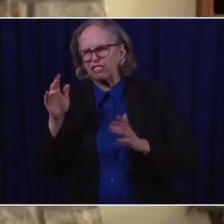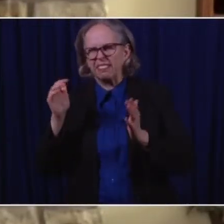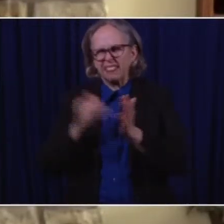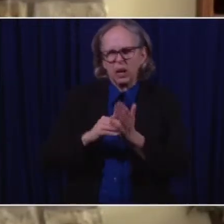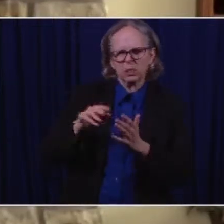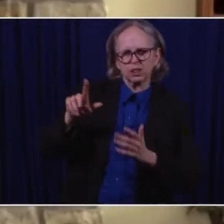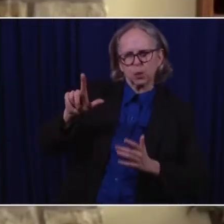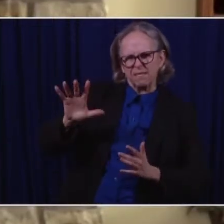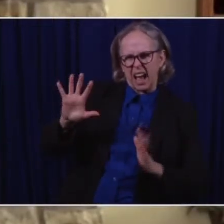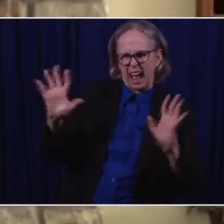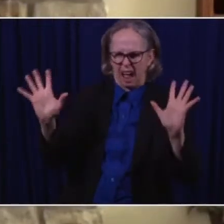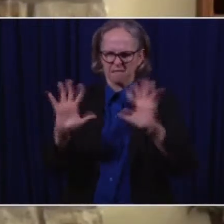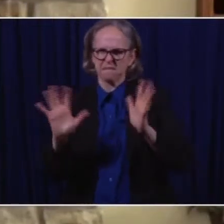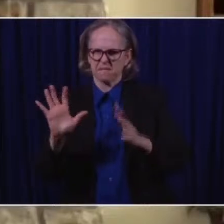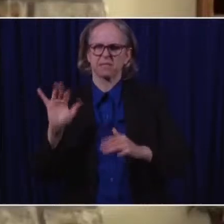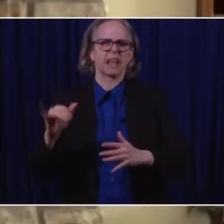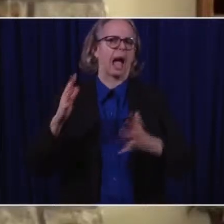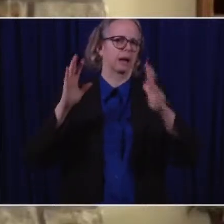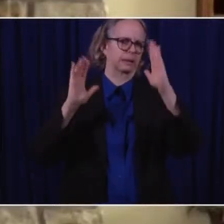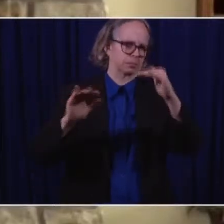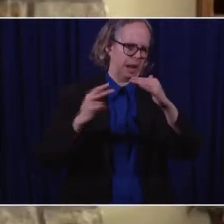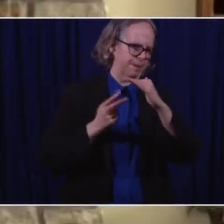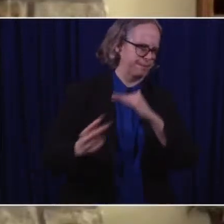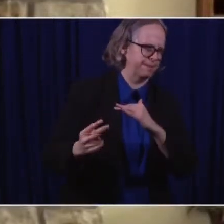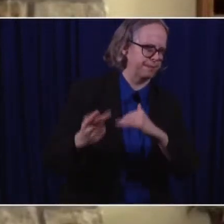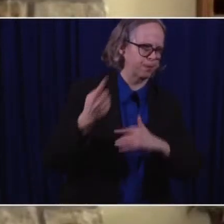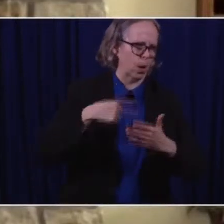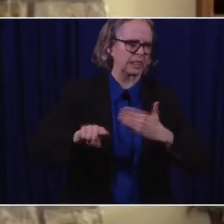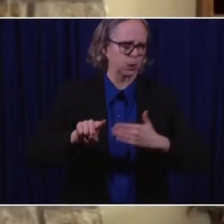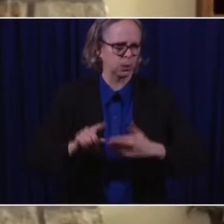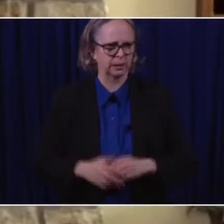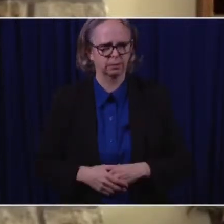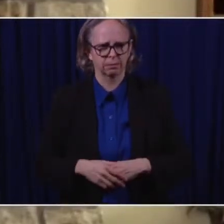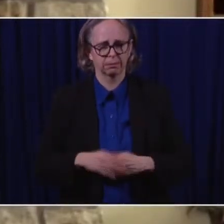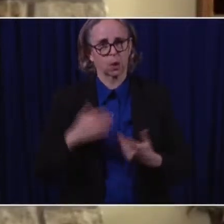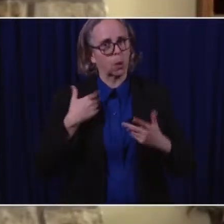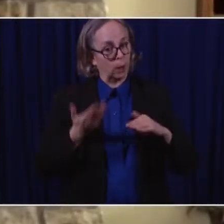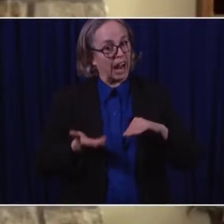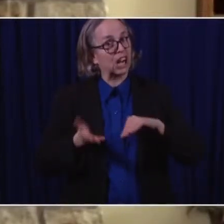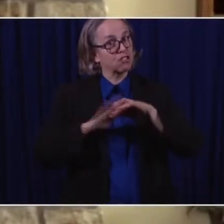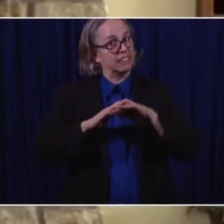223,025. So we're moving in the right direction.